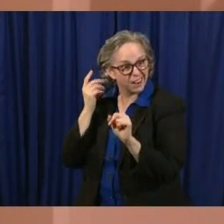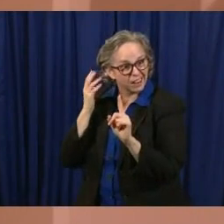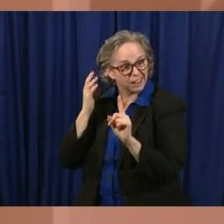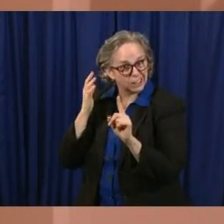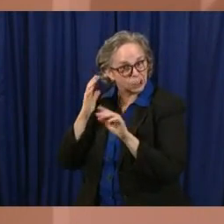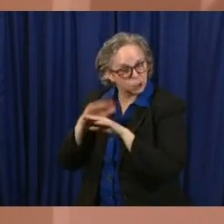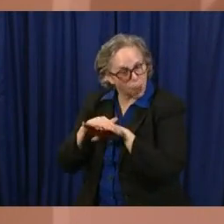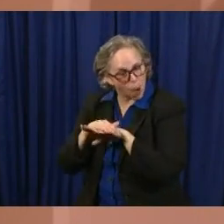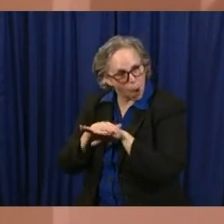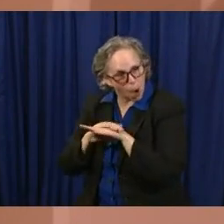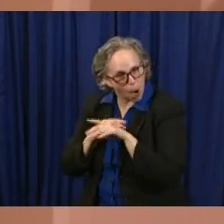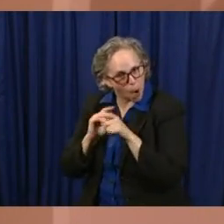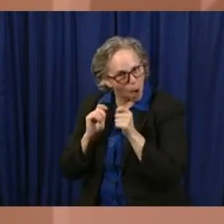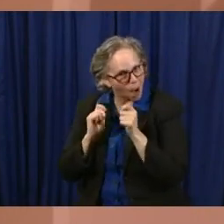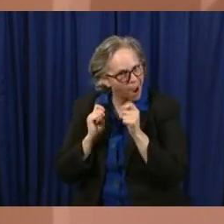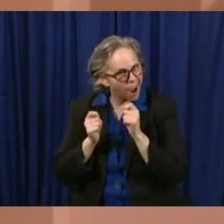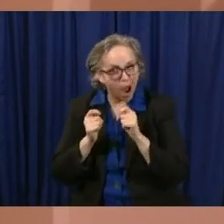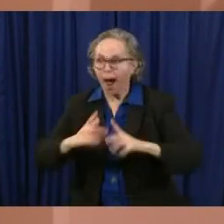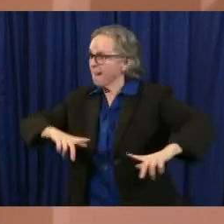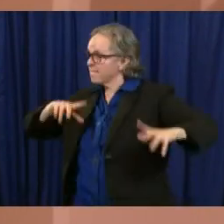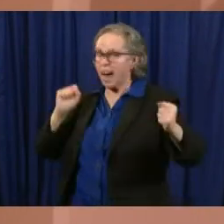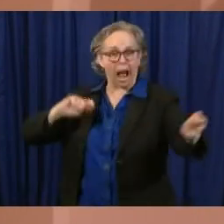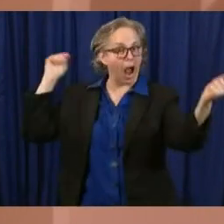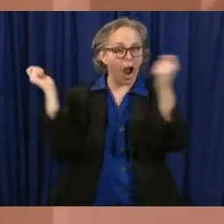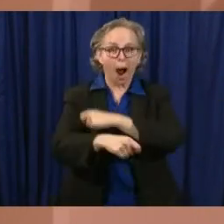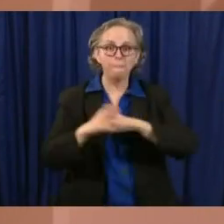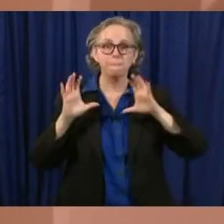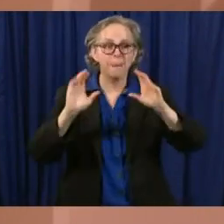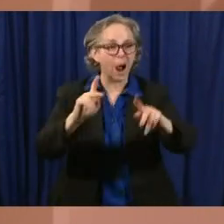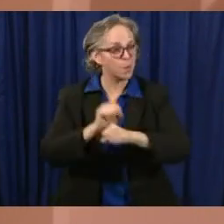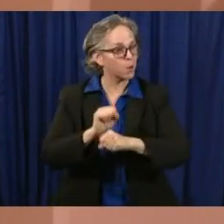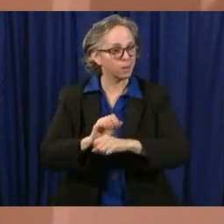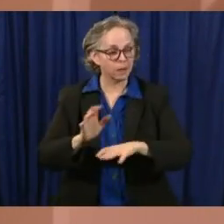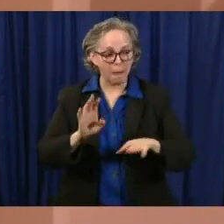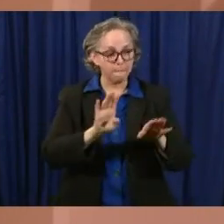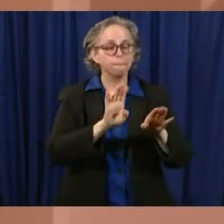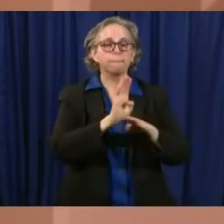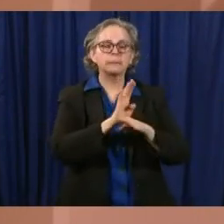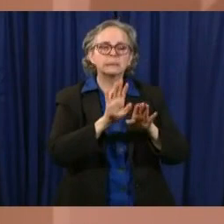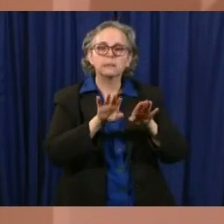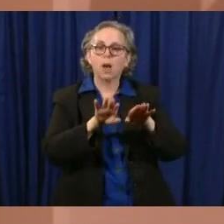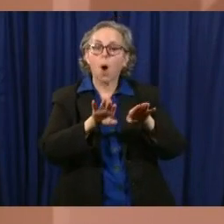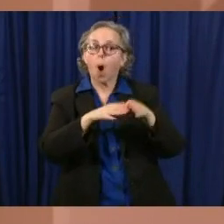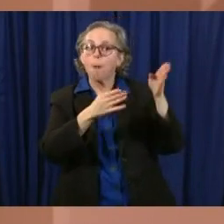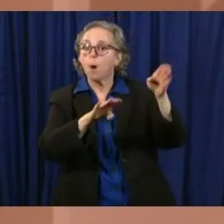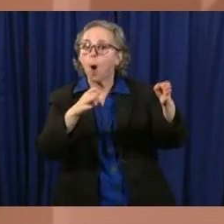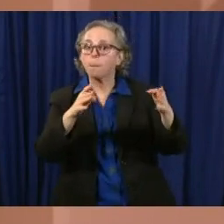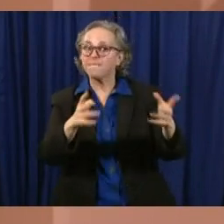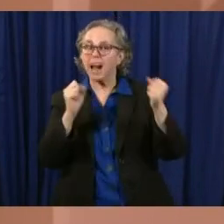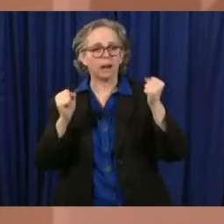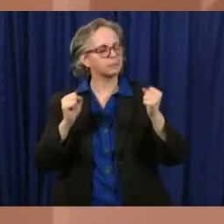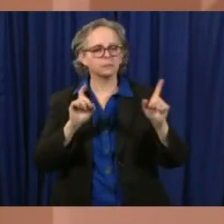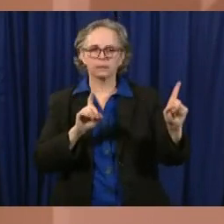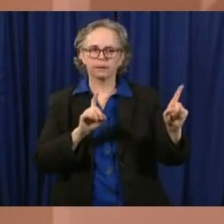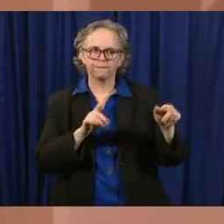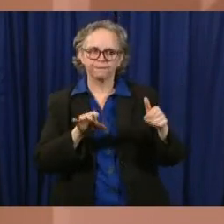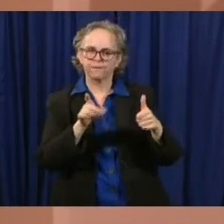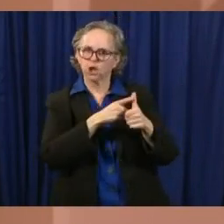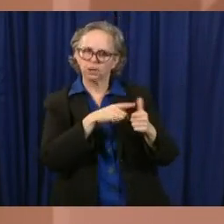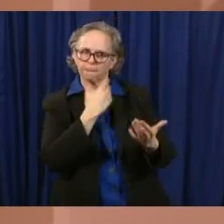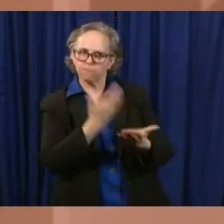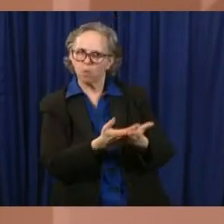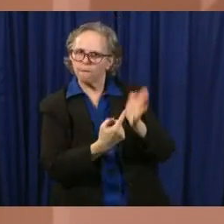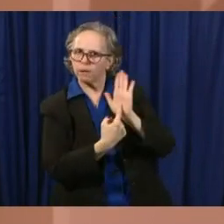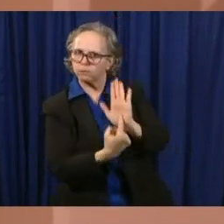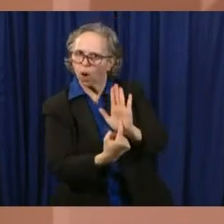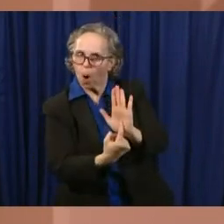process, as businesses go back to work, they're going to need to be able to provide a safe workplace for their employees. That is good